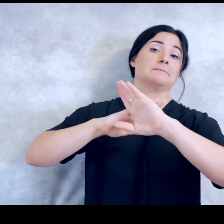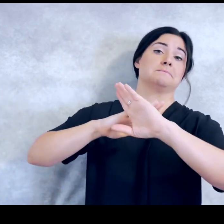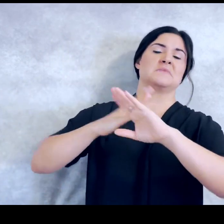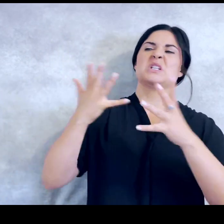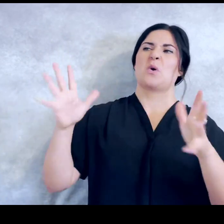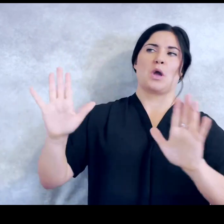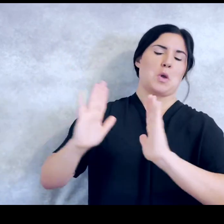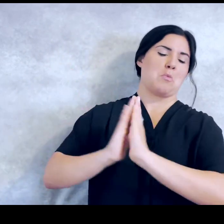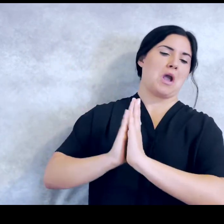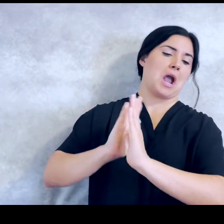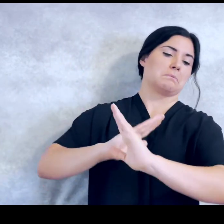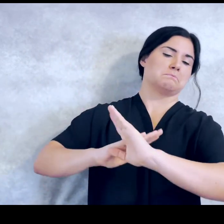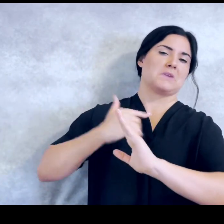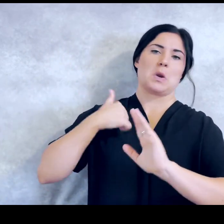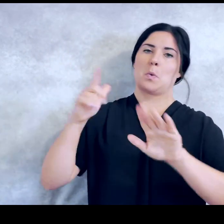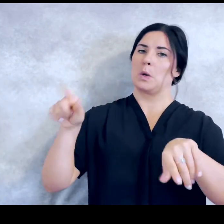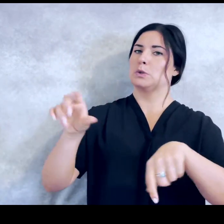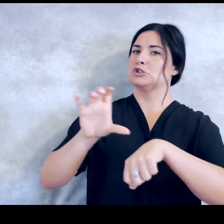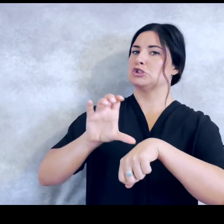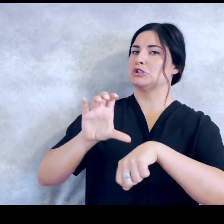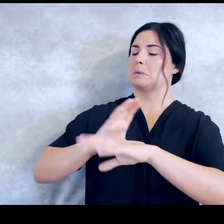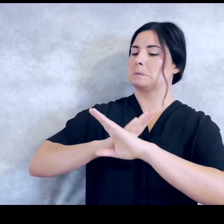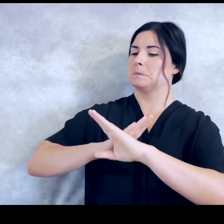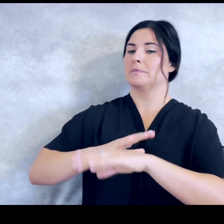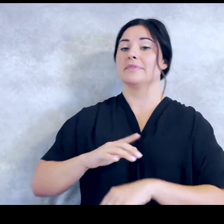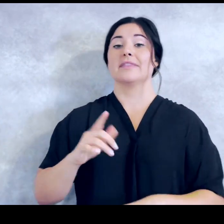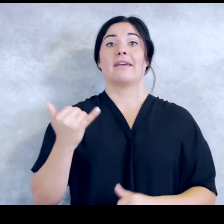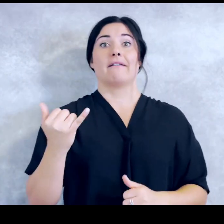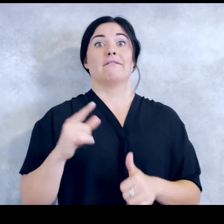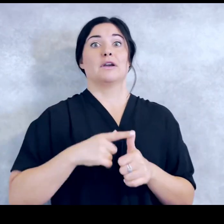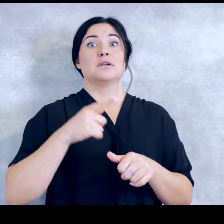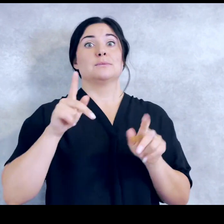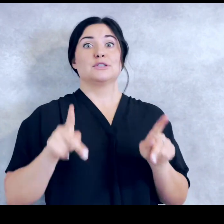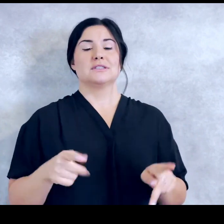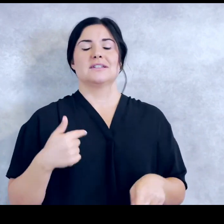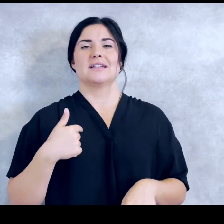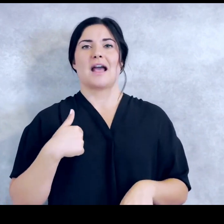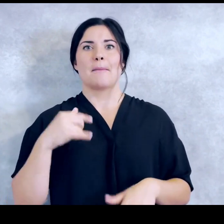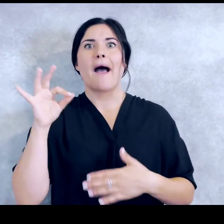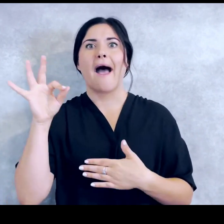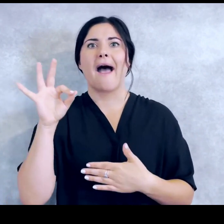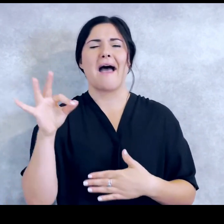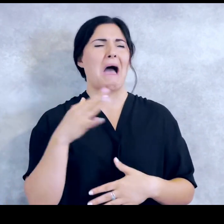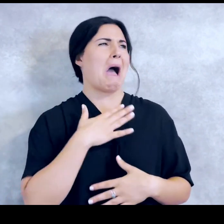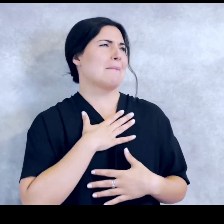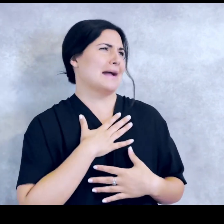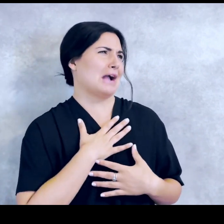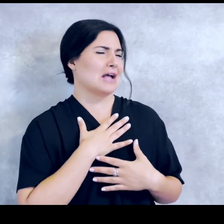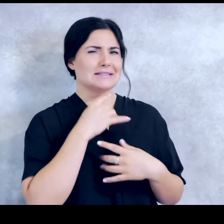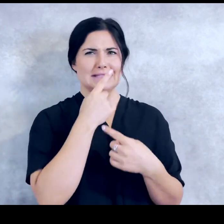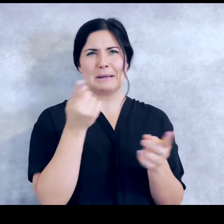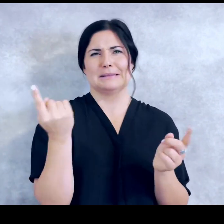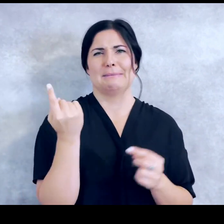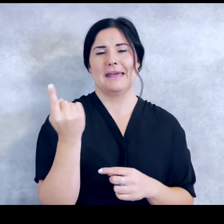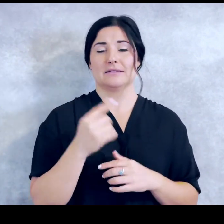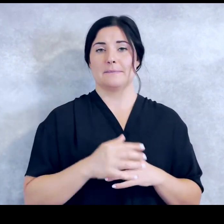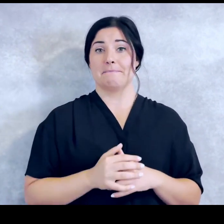your prayers. I don't want to be in church. And I'm now like the first person to be like, oh my gosh, you know what he's done for me?